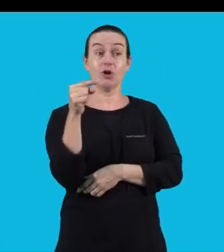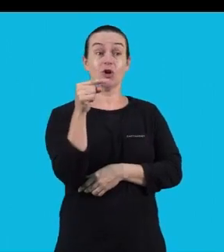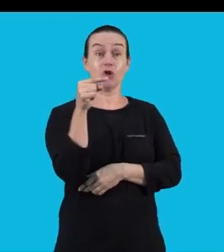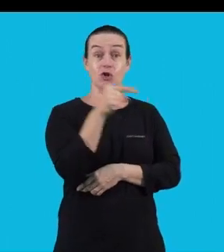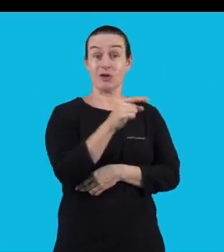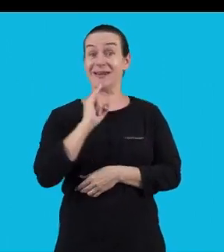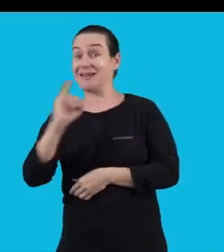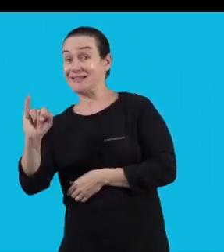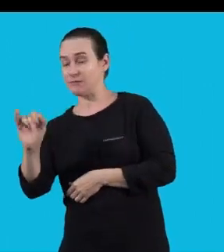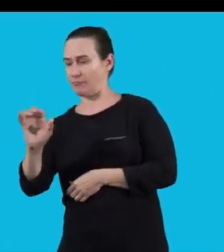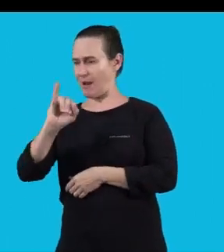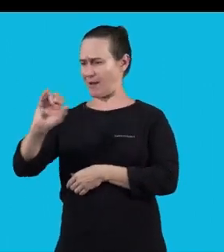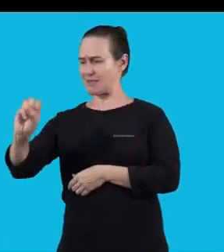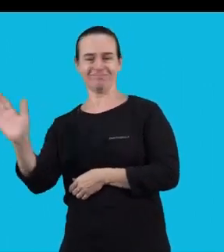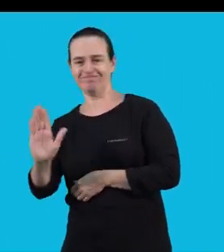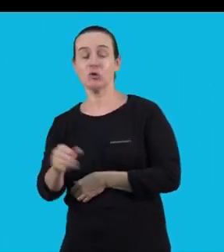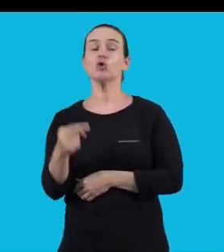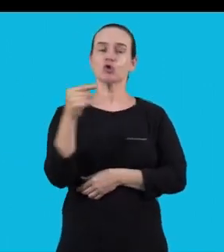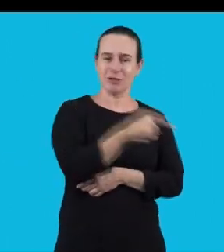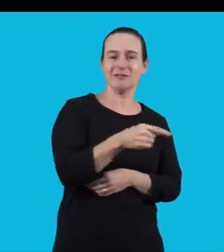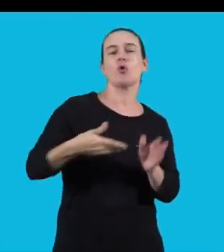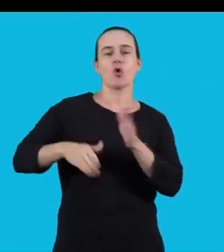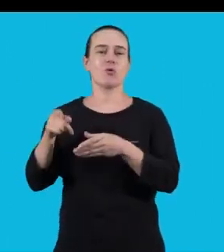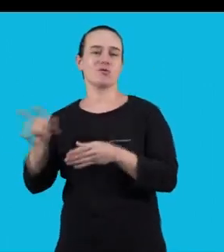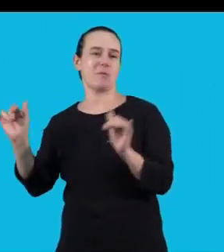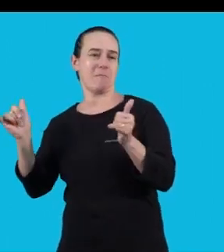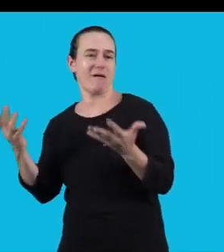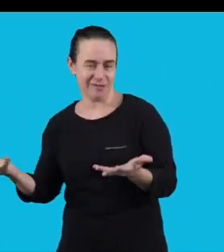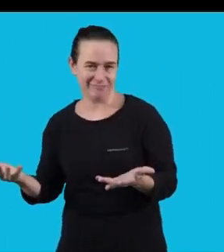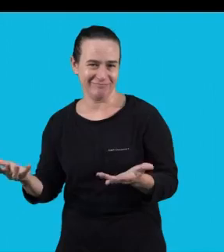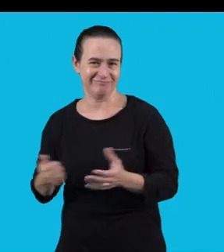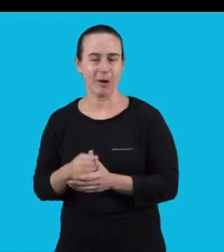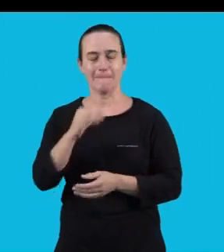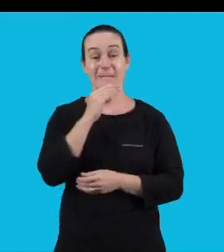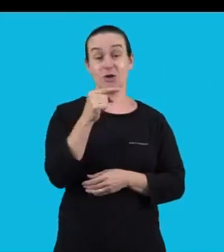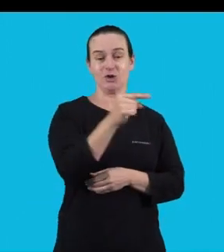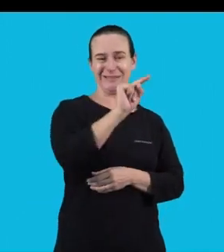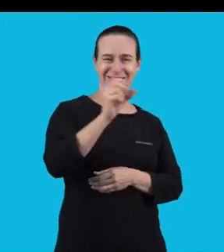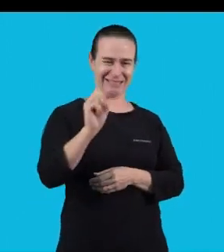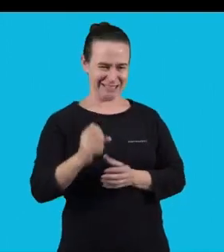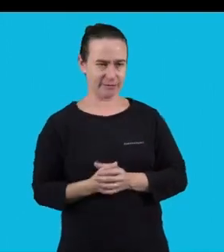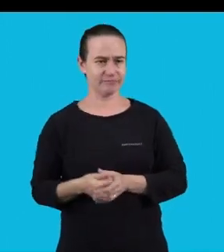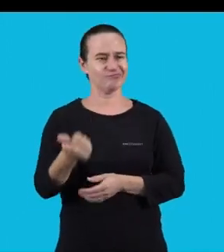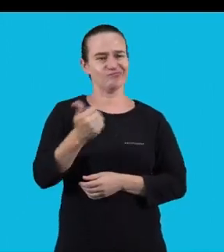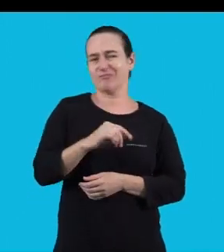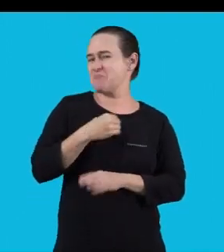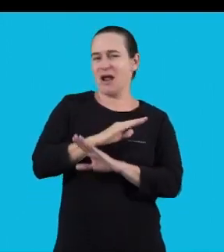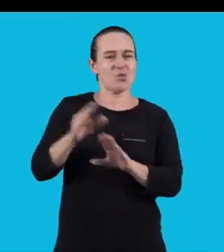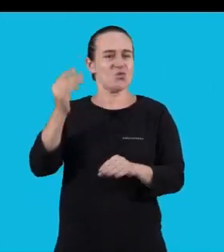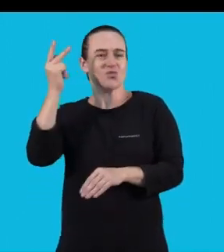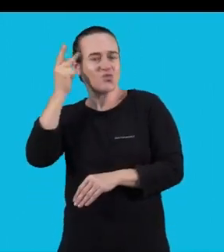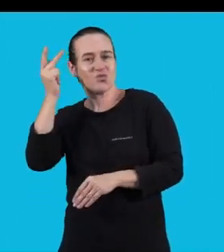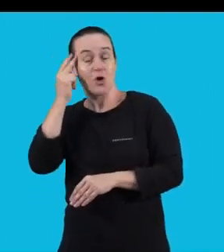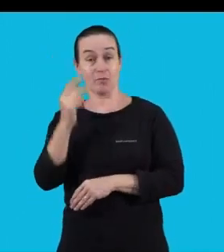of she is. She's going to the party in informal writing or speaking. I don't know the answer. Don't,